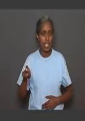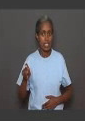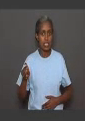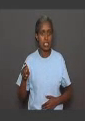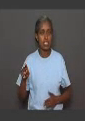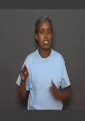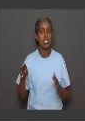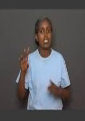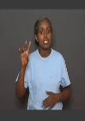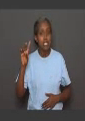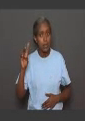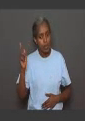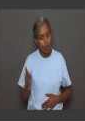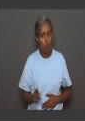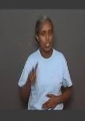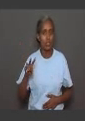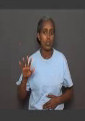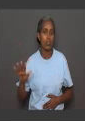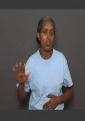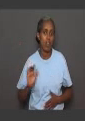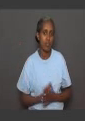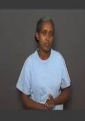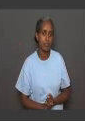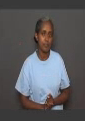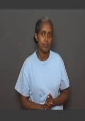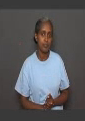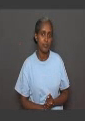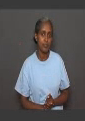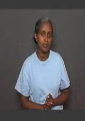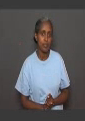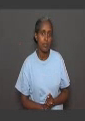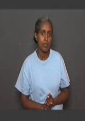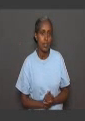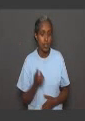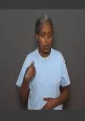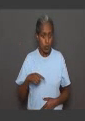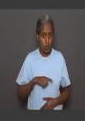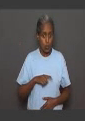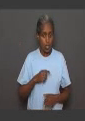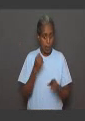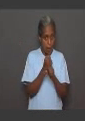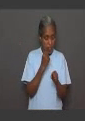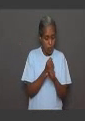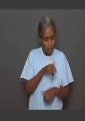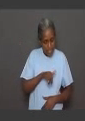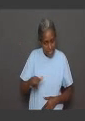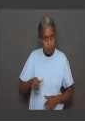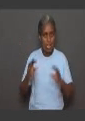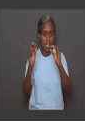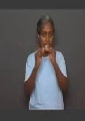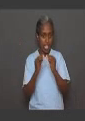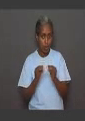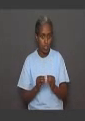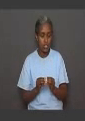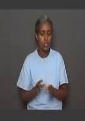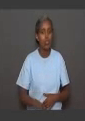is 7 over 25. We perform a similar calculation